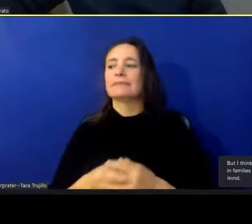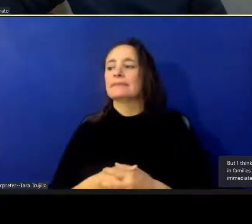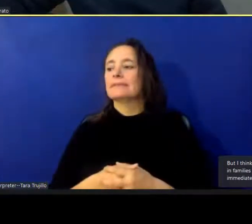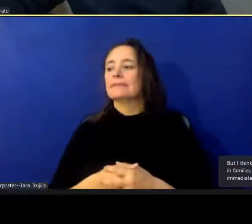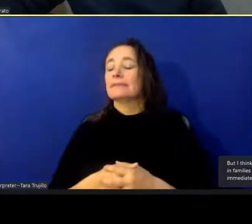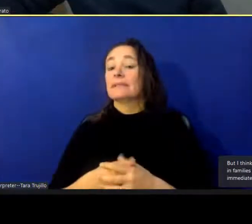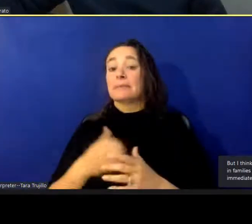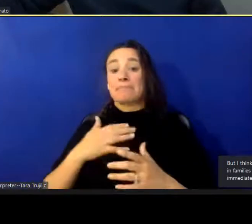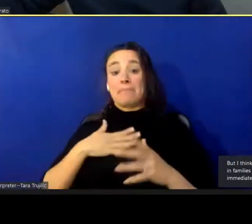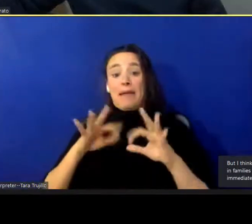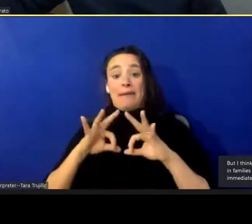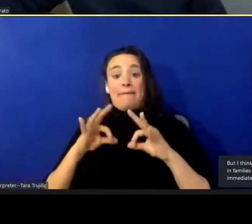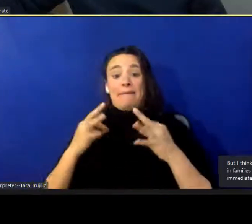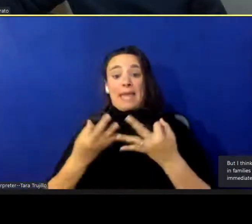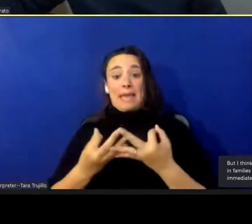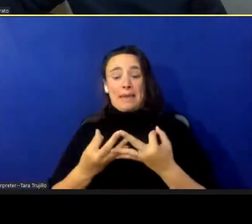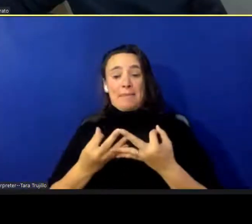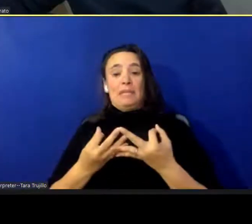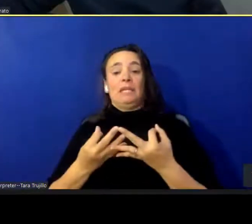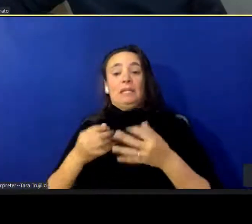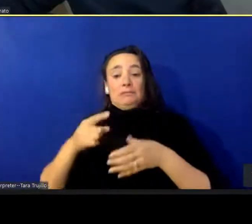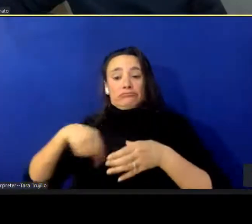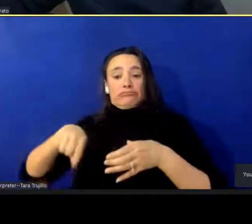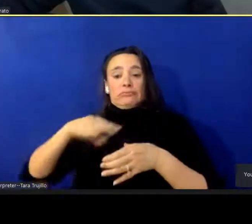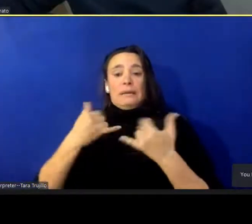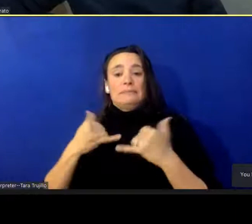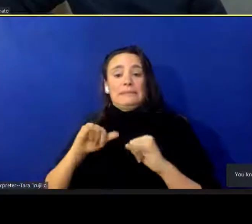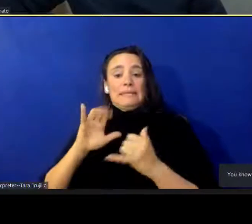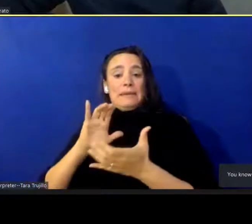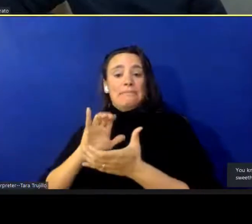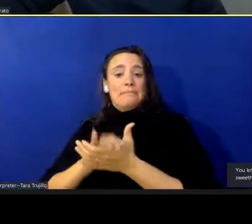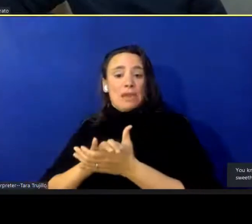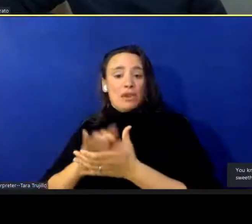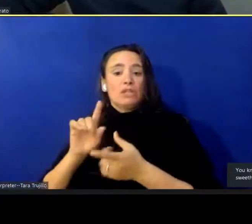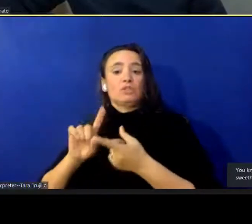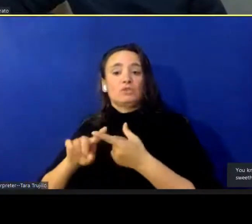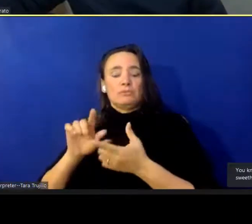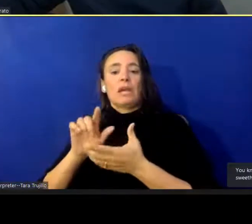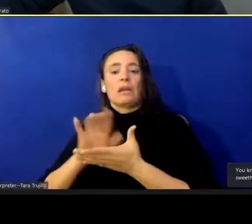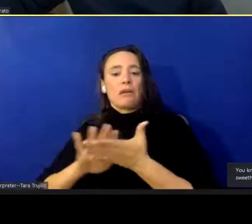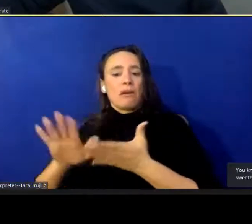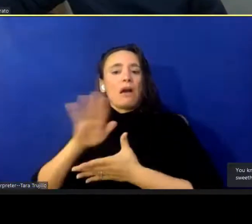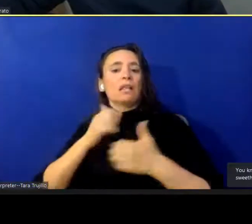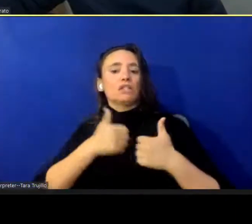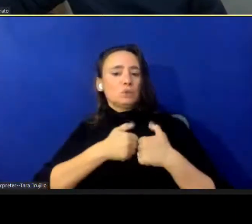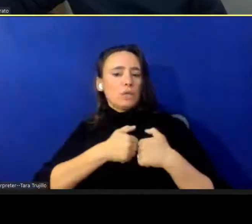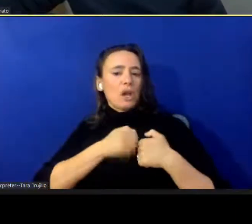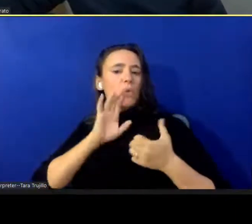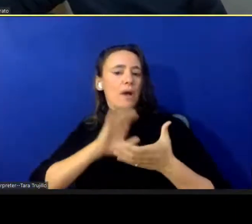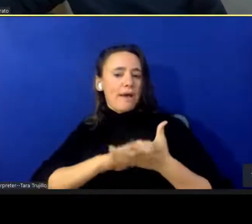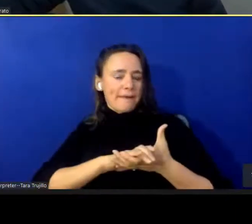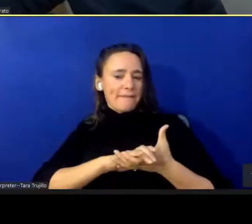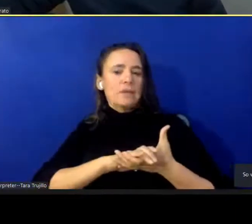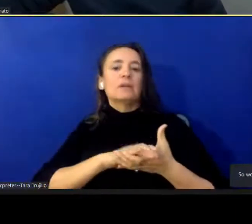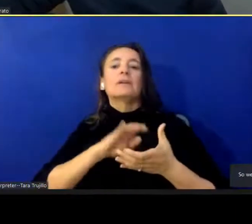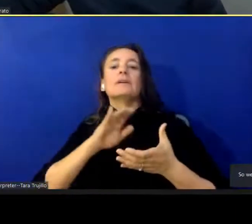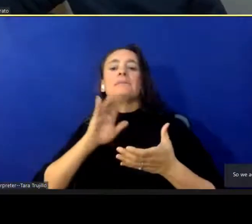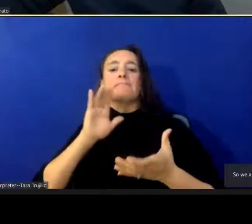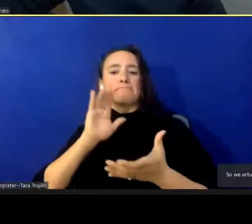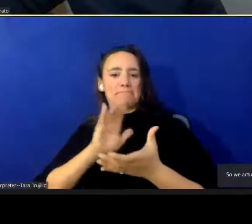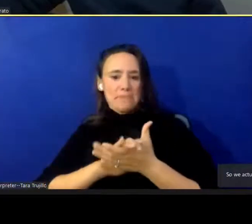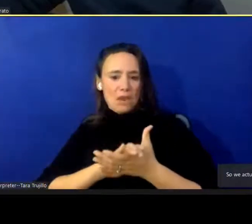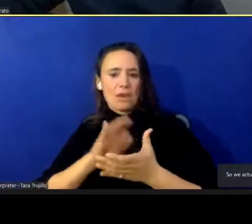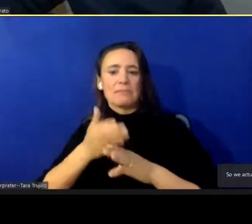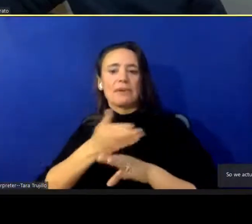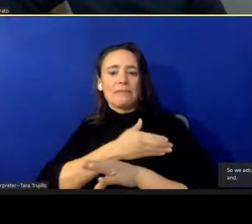immediate family, I'm still married to my college sweetheart. So we actually got married before my